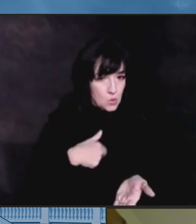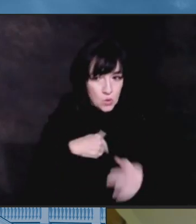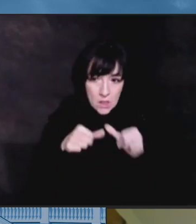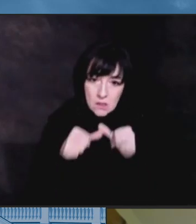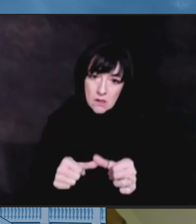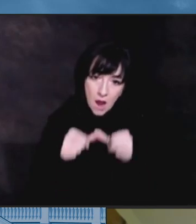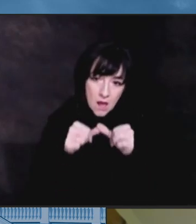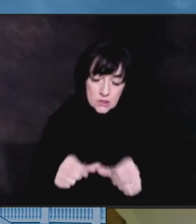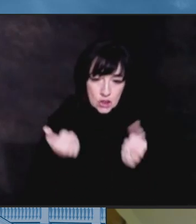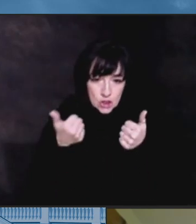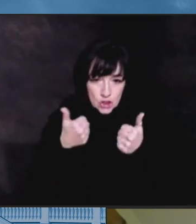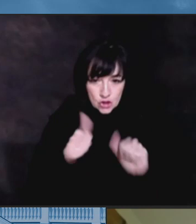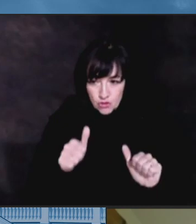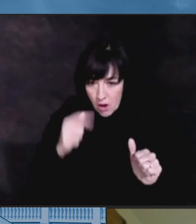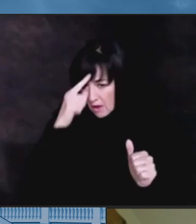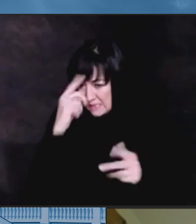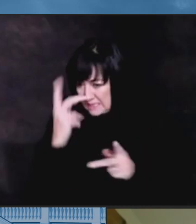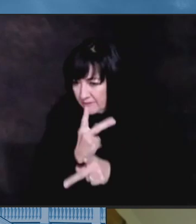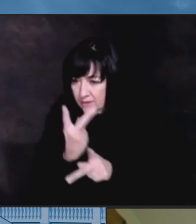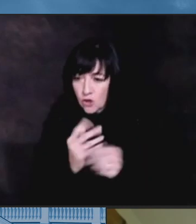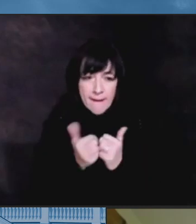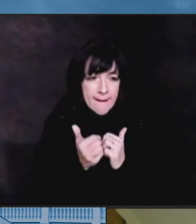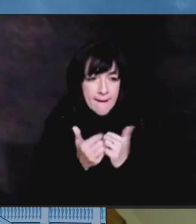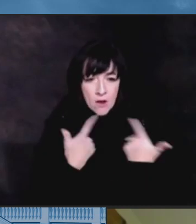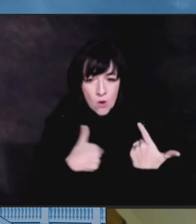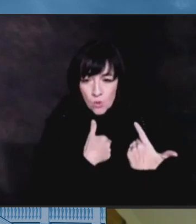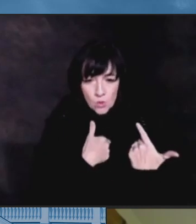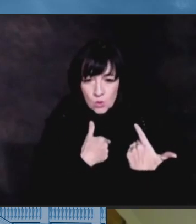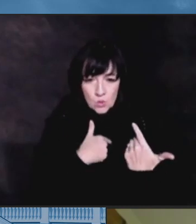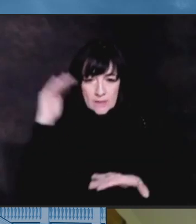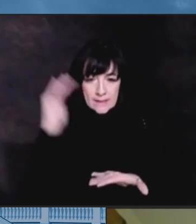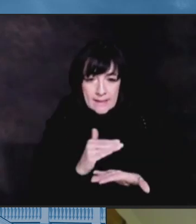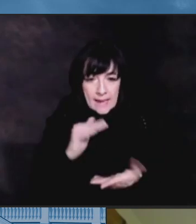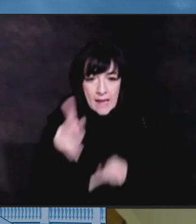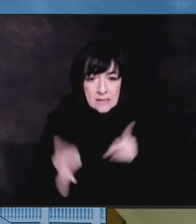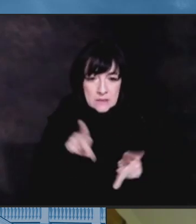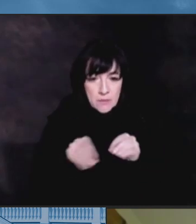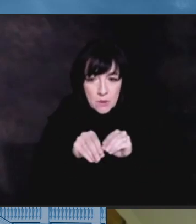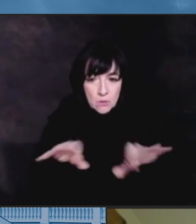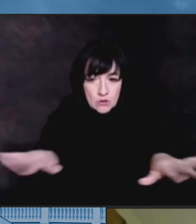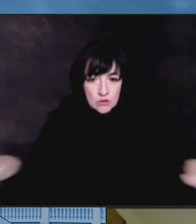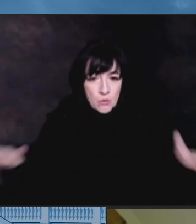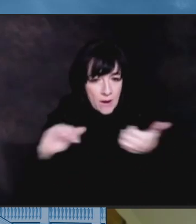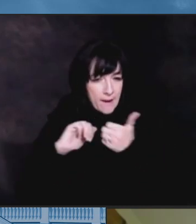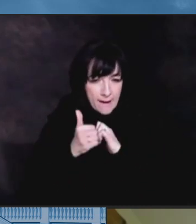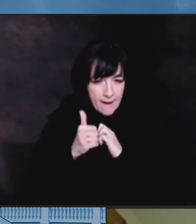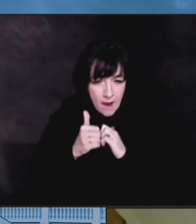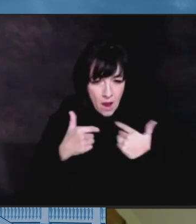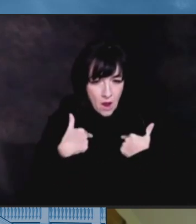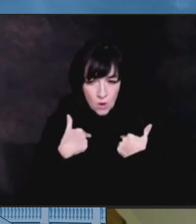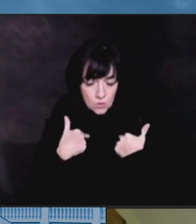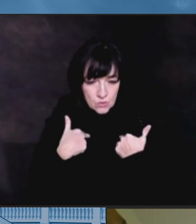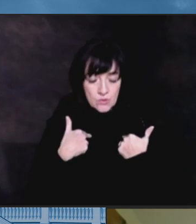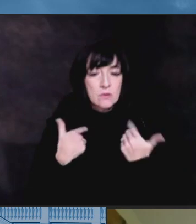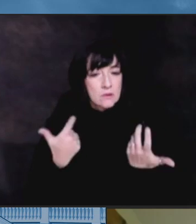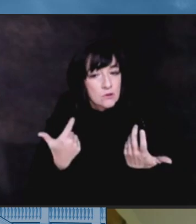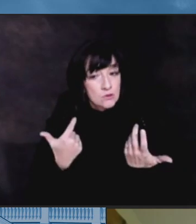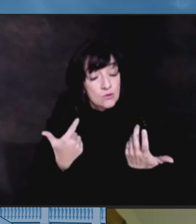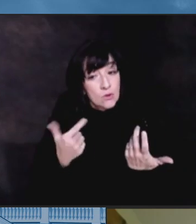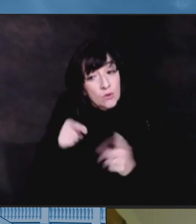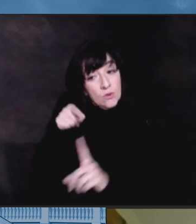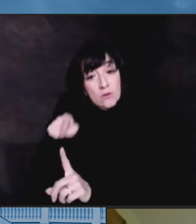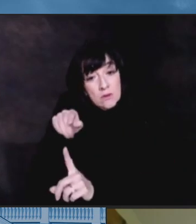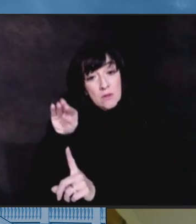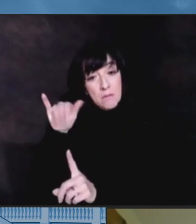to drive decision making. And then with respect to Bay Health, absolutely, we've seen, and I was on the